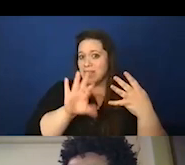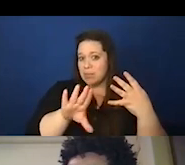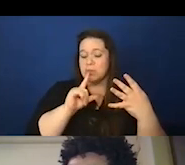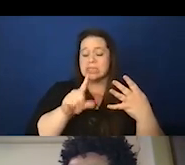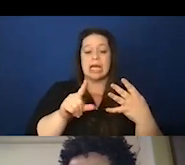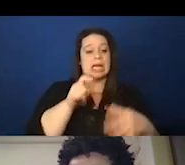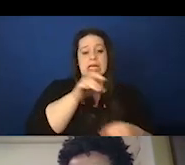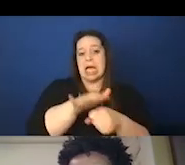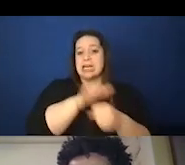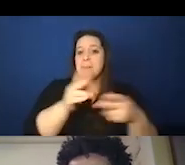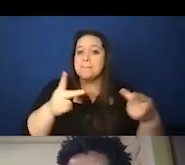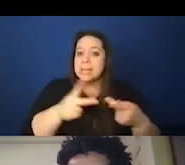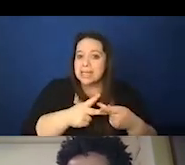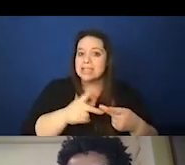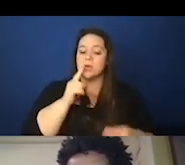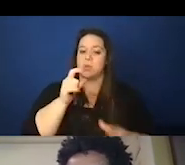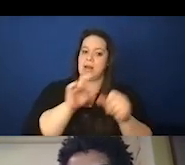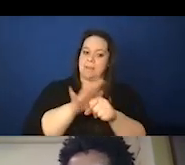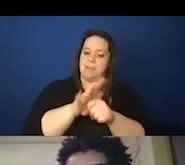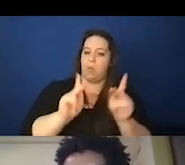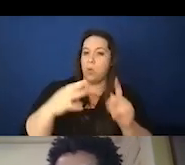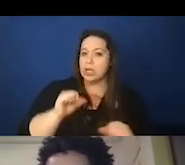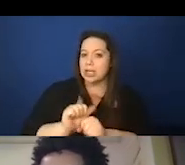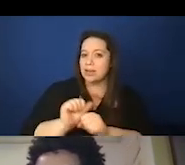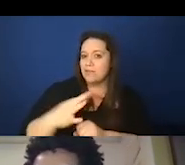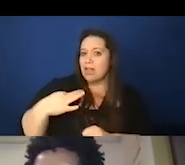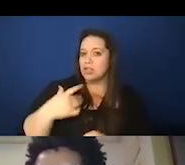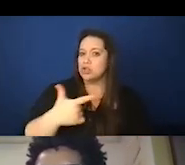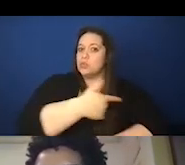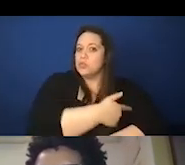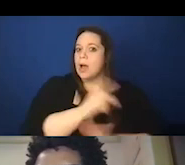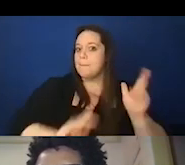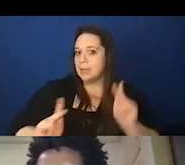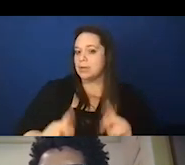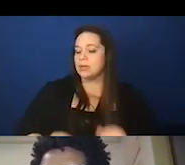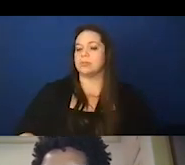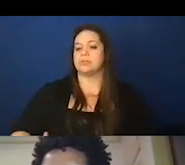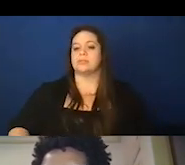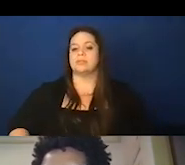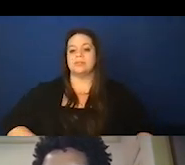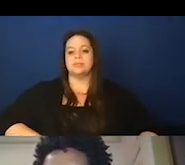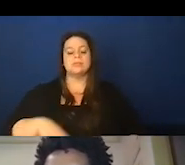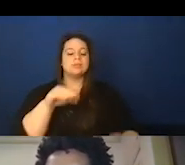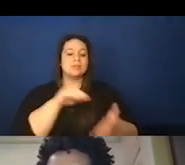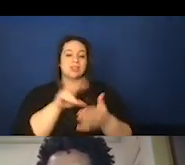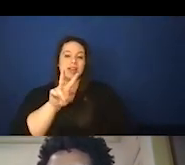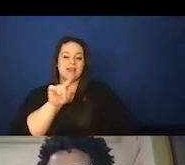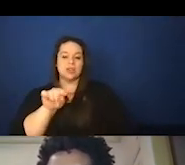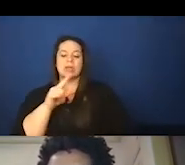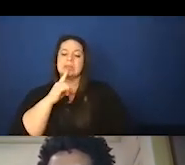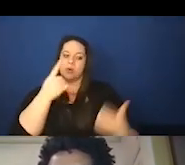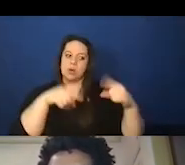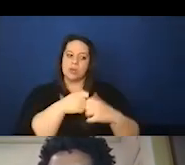people's arms. And I have to concur with Dr. Riley. I think right now it's a time to really develop